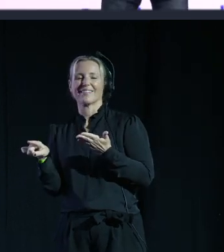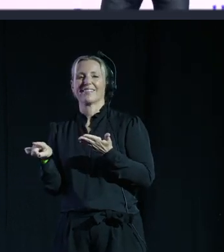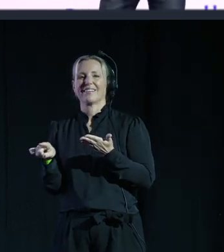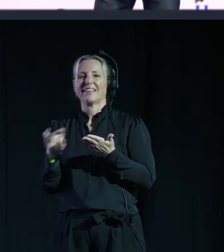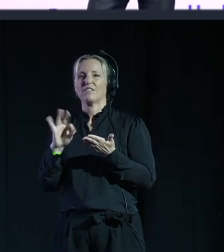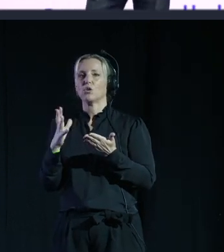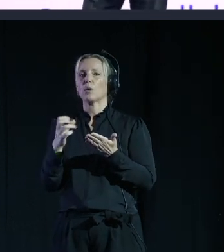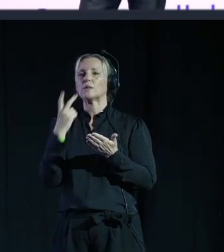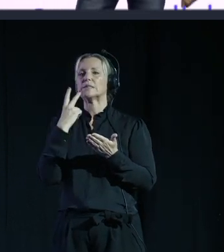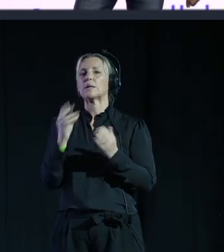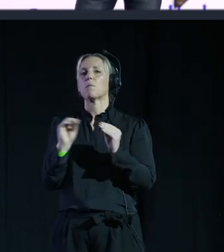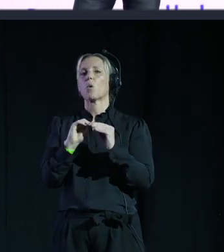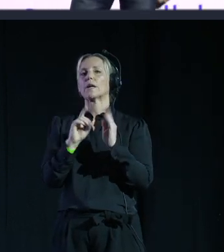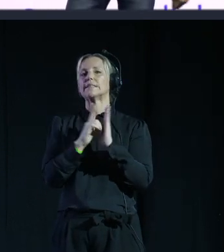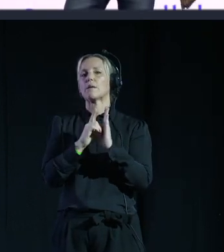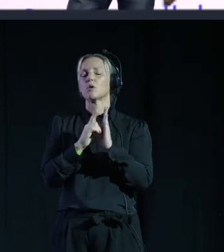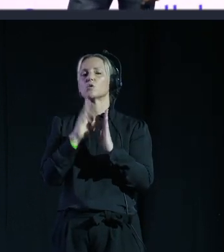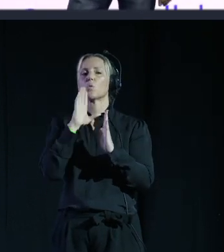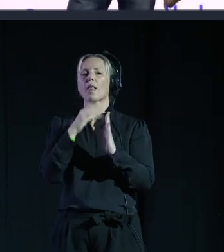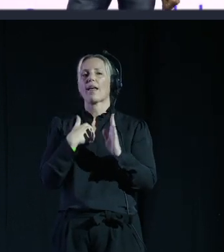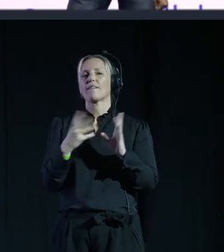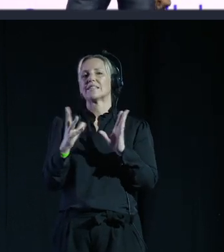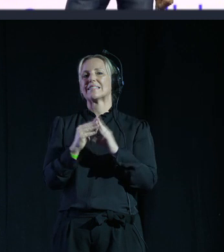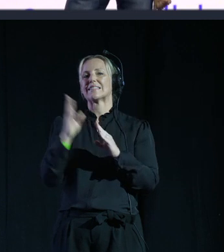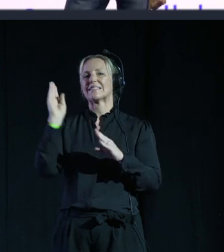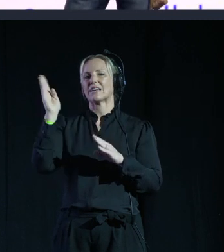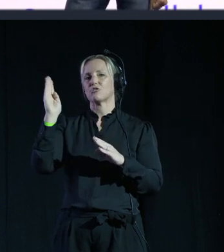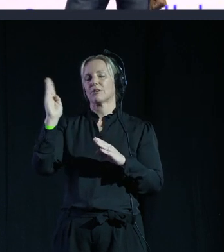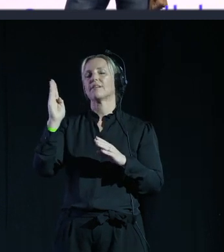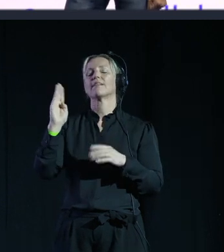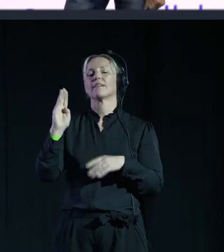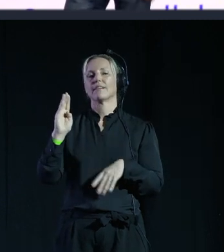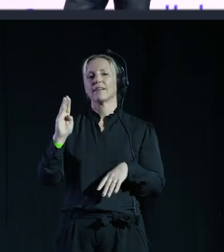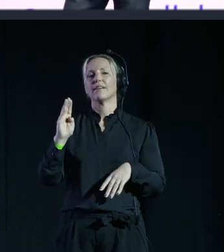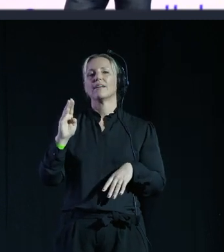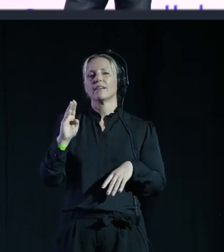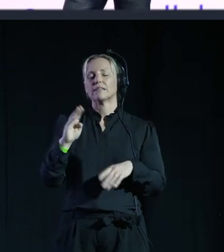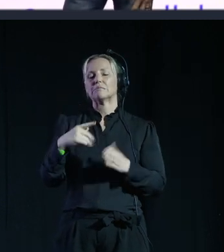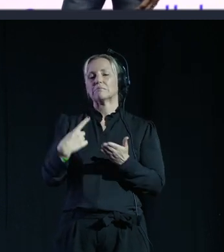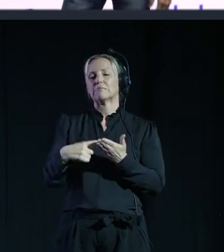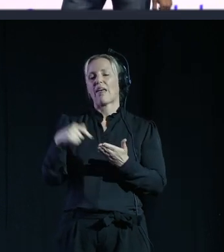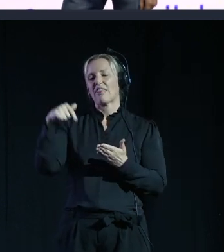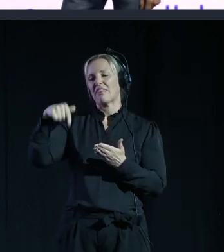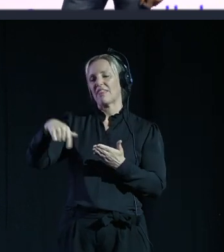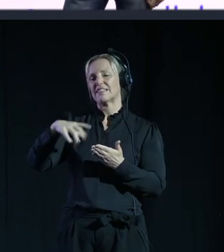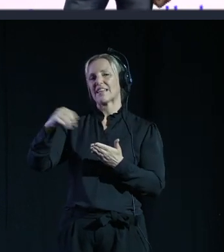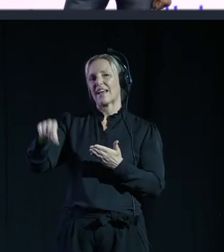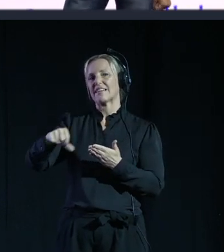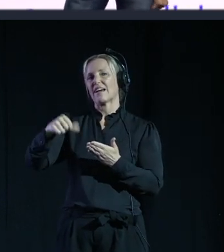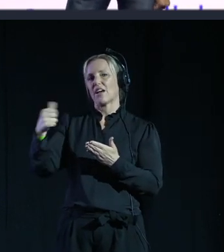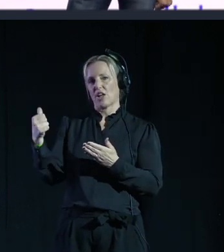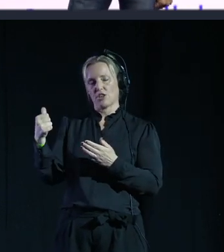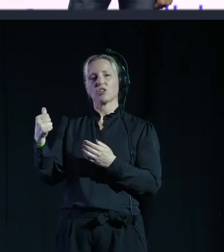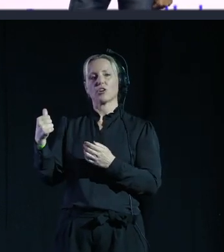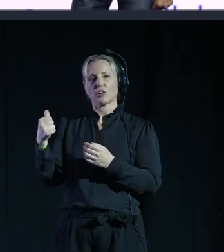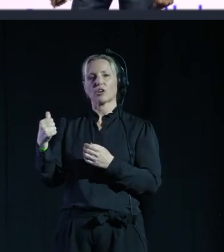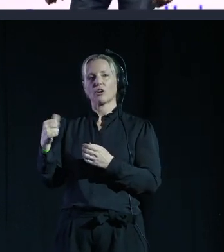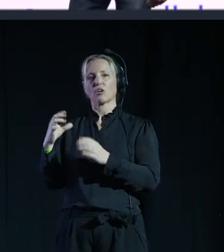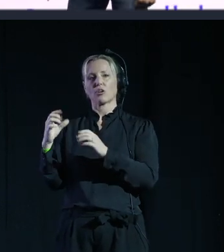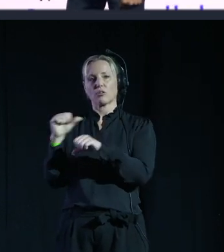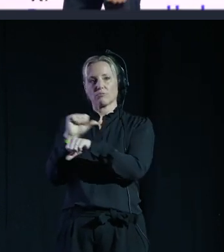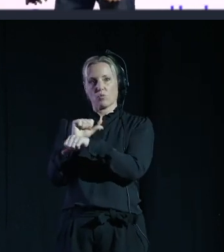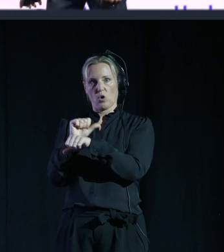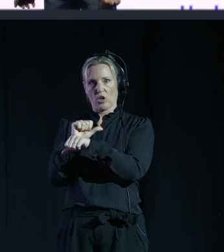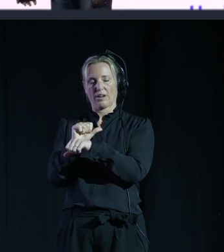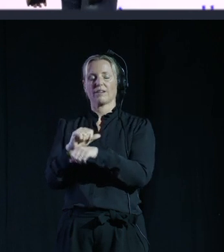from Jeremy, he's doing a session where we'll talk further about this and all the scaling collaboration work, honestly. That's at 11 a.m. at